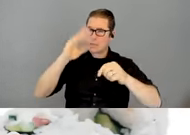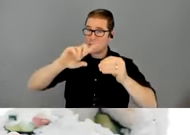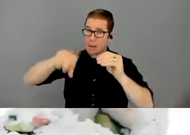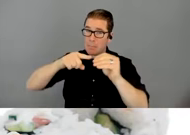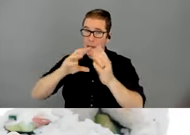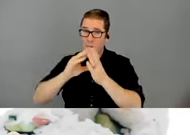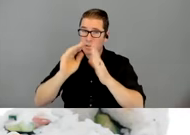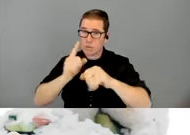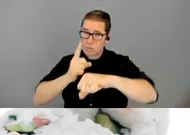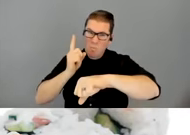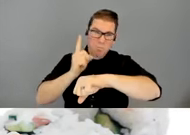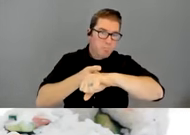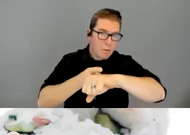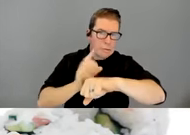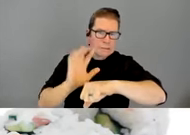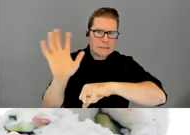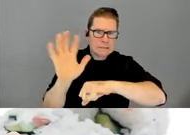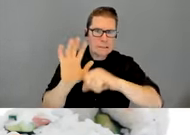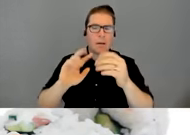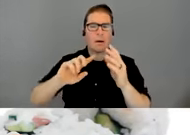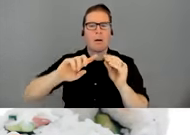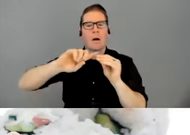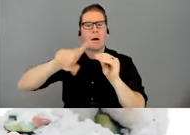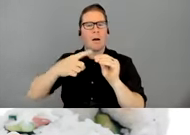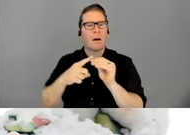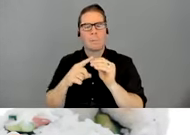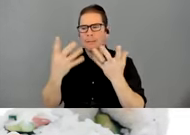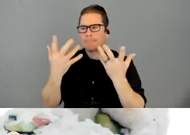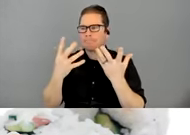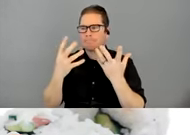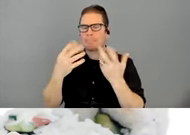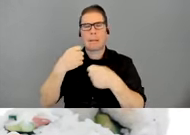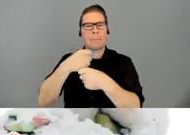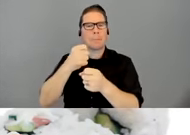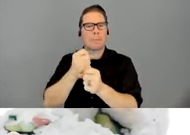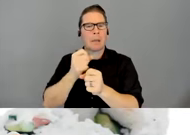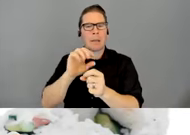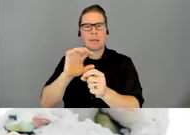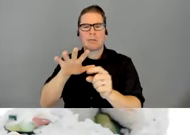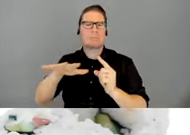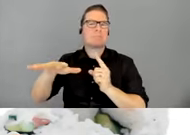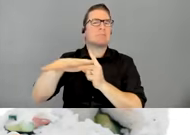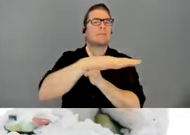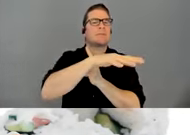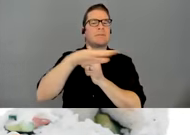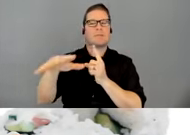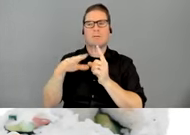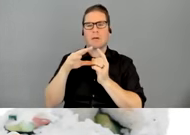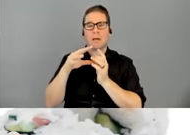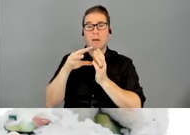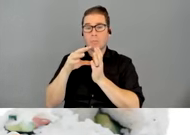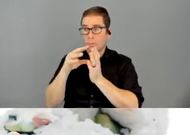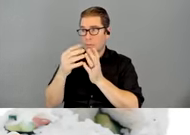about creating an environment that is structured and learning, but still